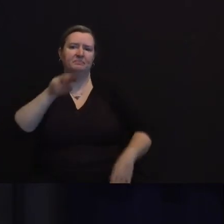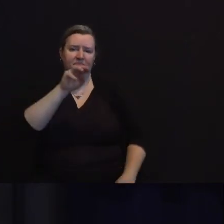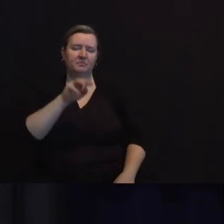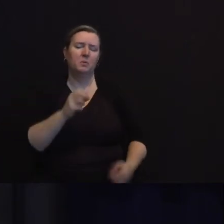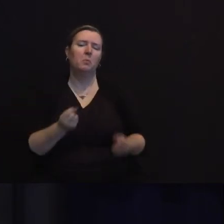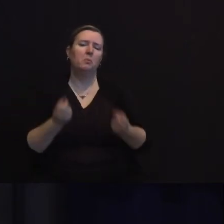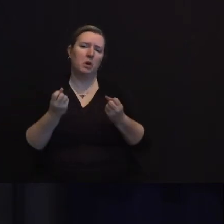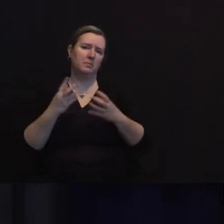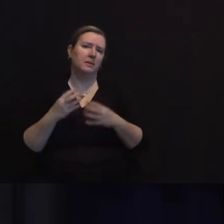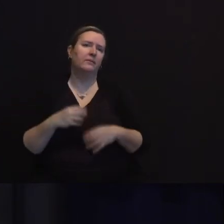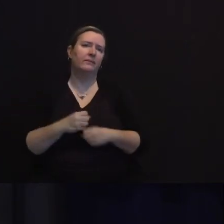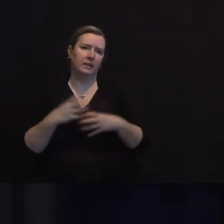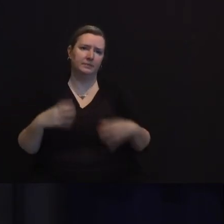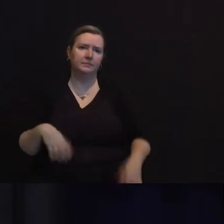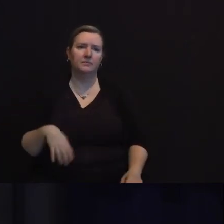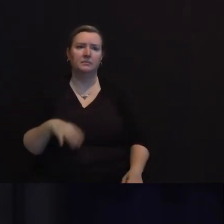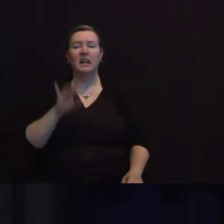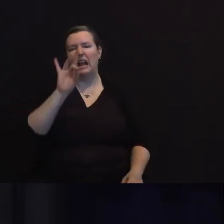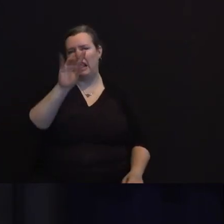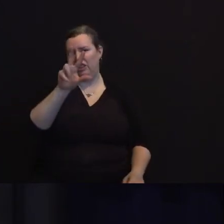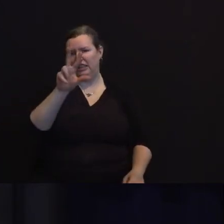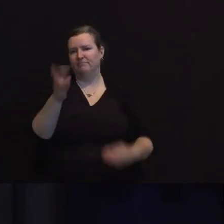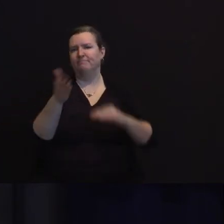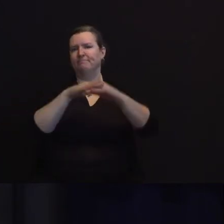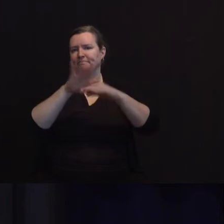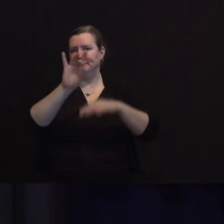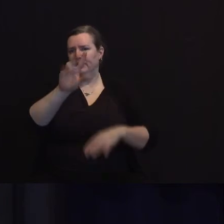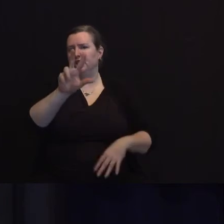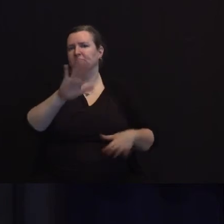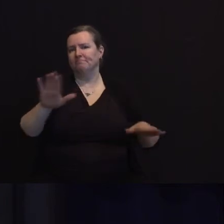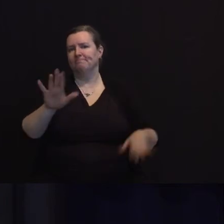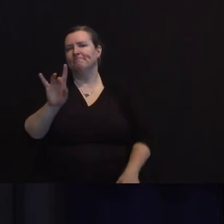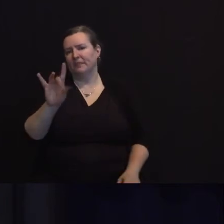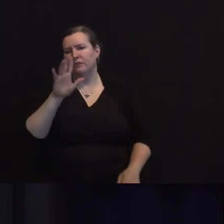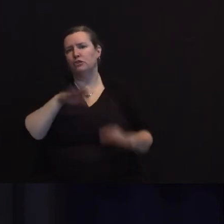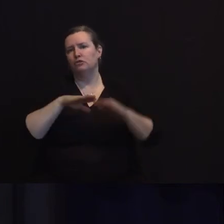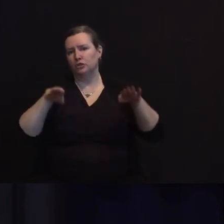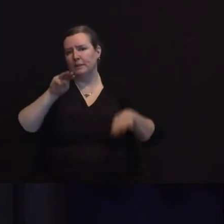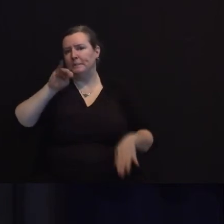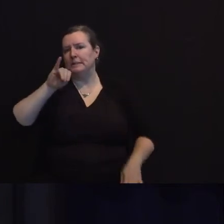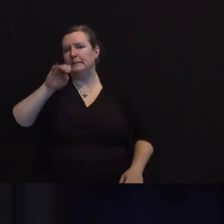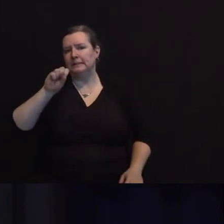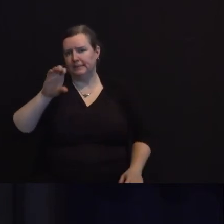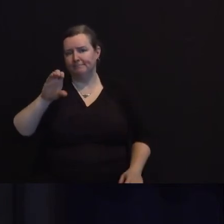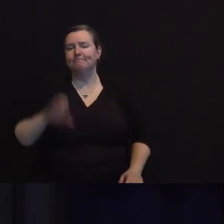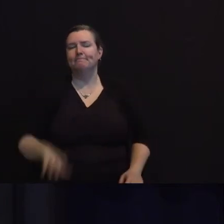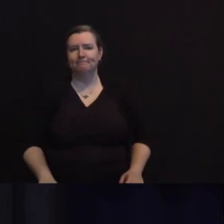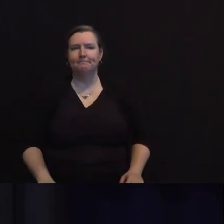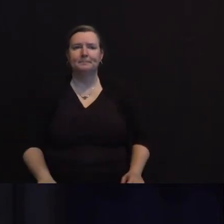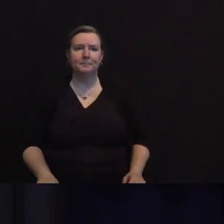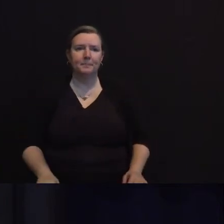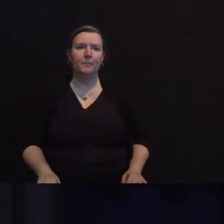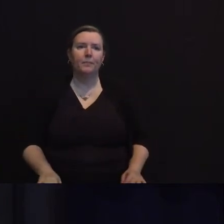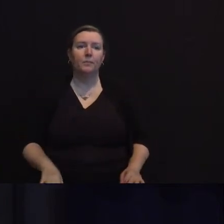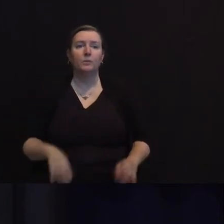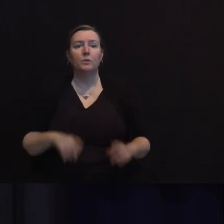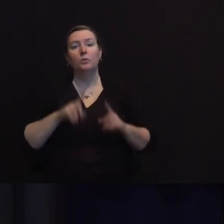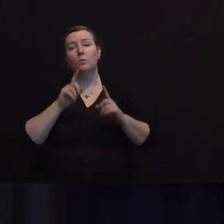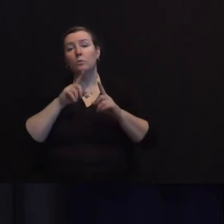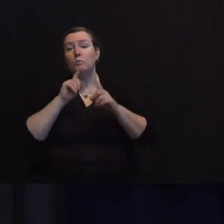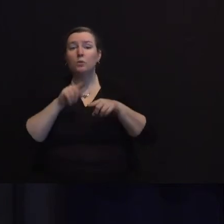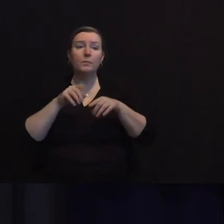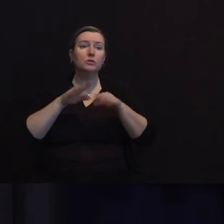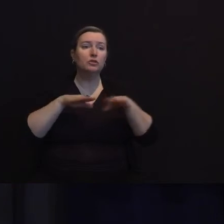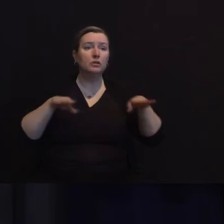the total number to 83 cumulative cases in our state. And as I've reported, the children affected have either